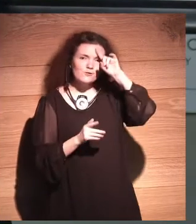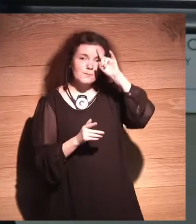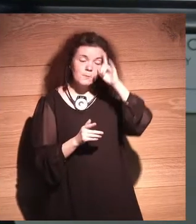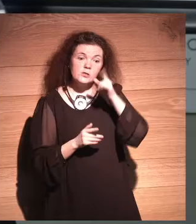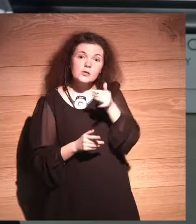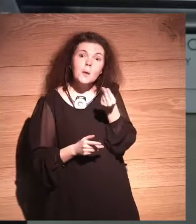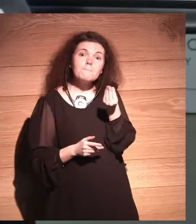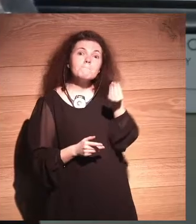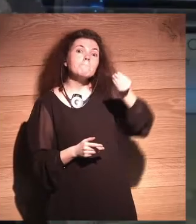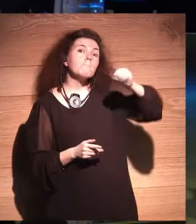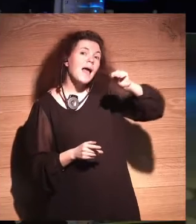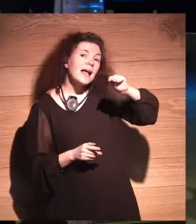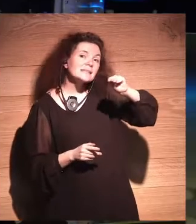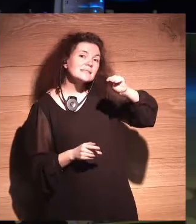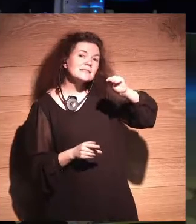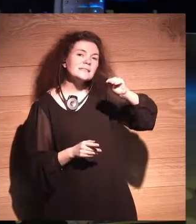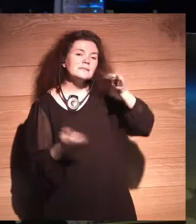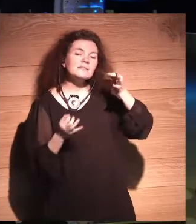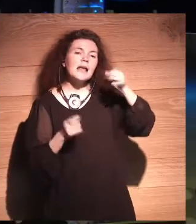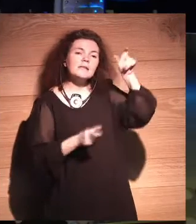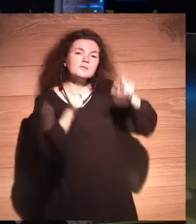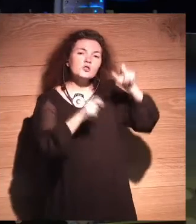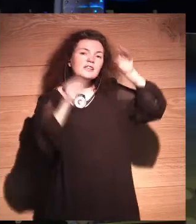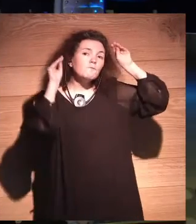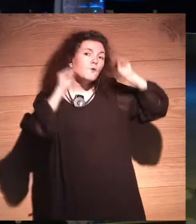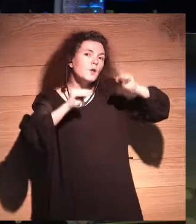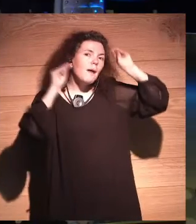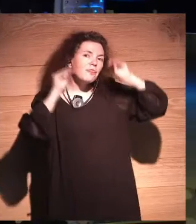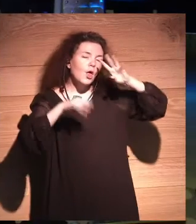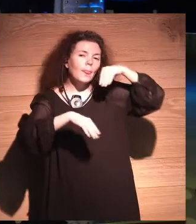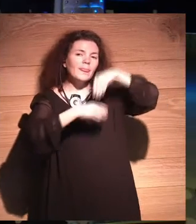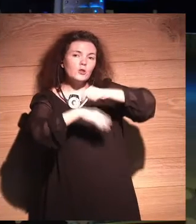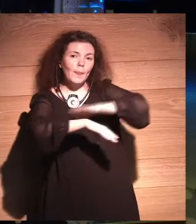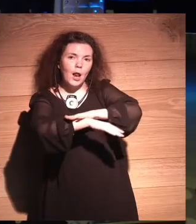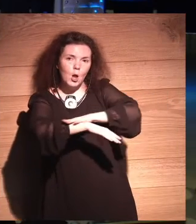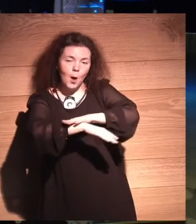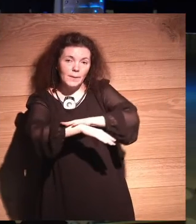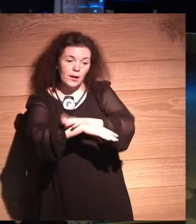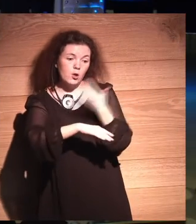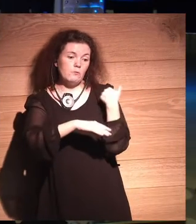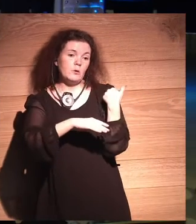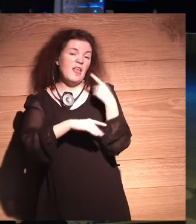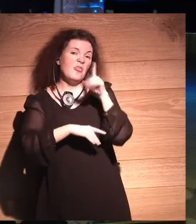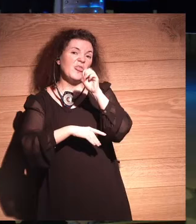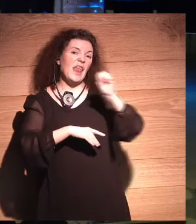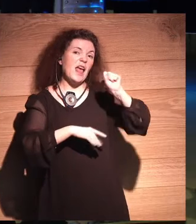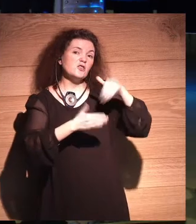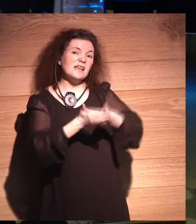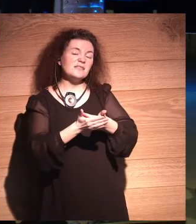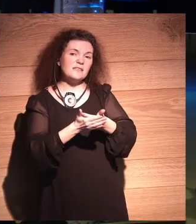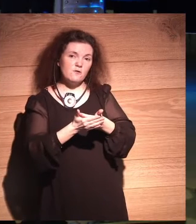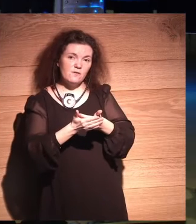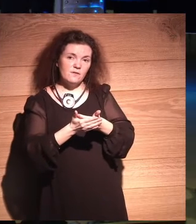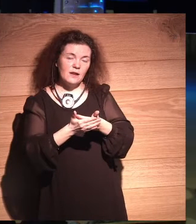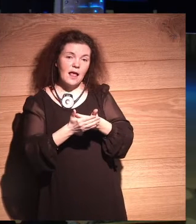when it comes to training of people who work in government, we have over the last 100 years moved away from a world in which we